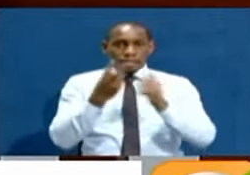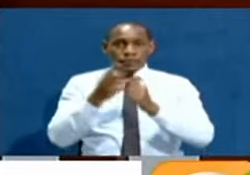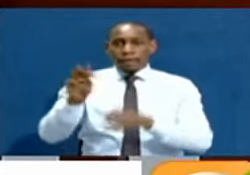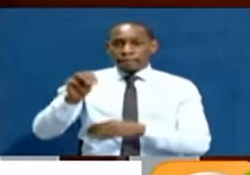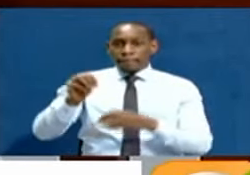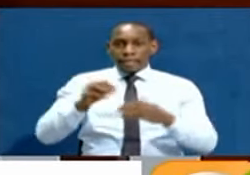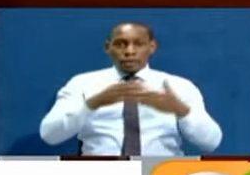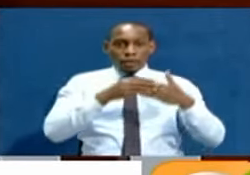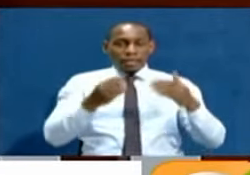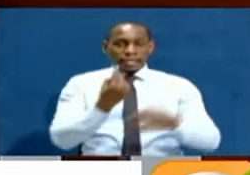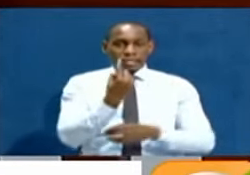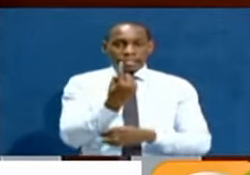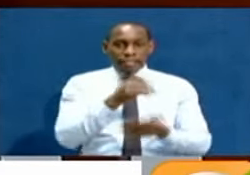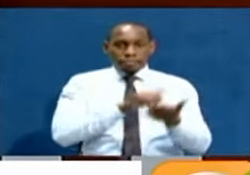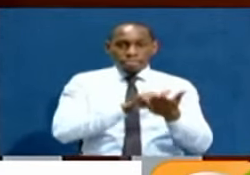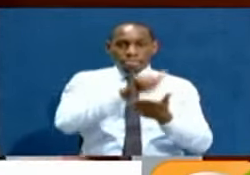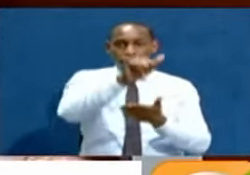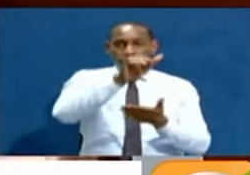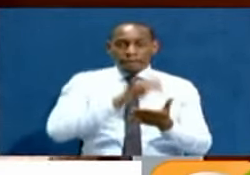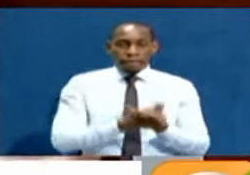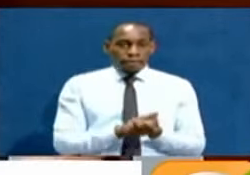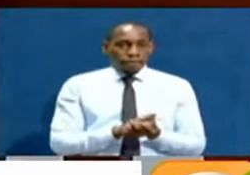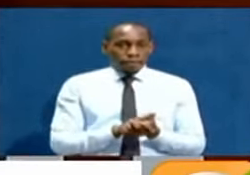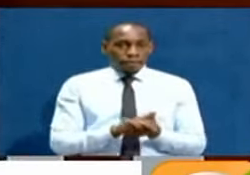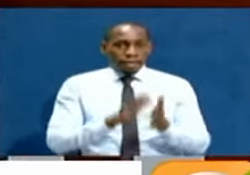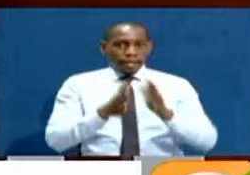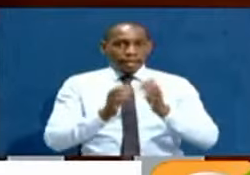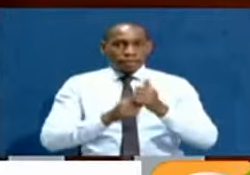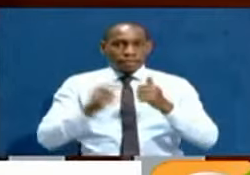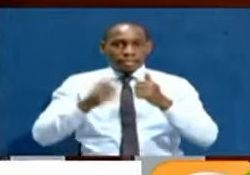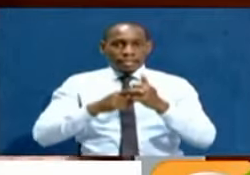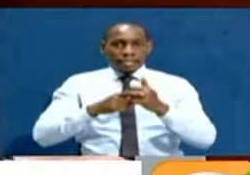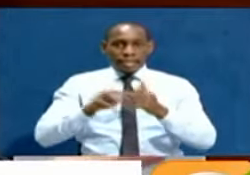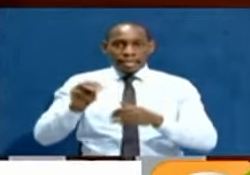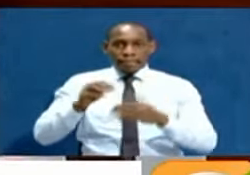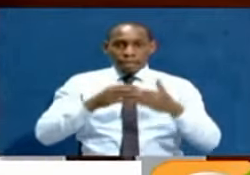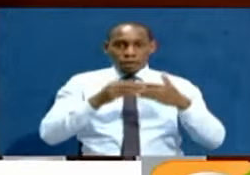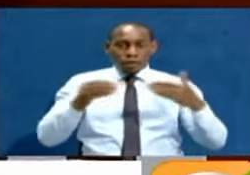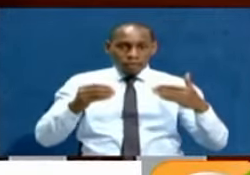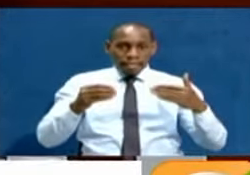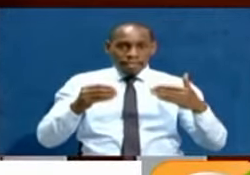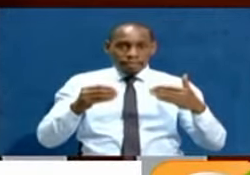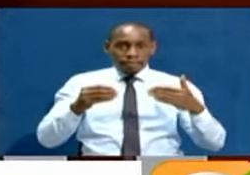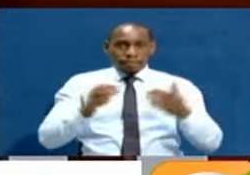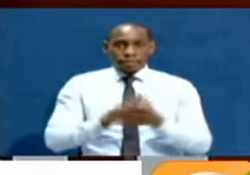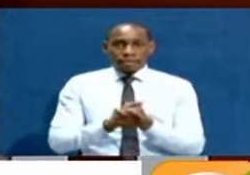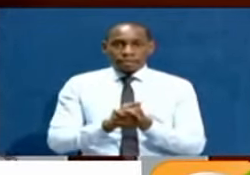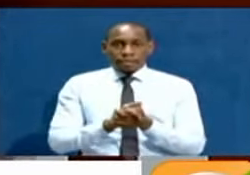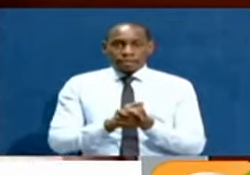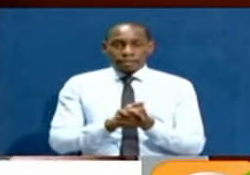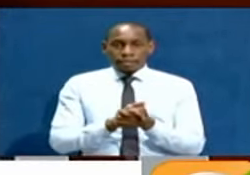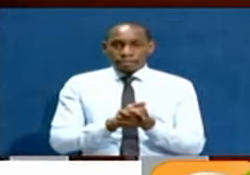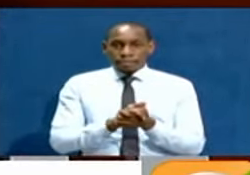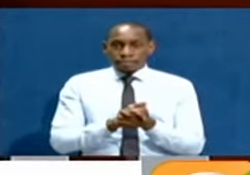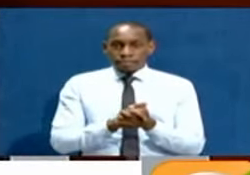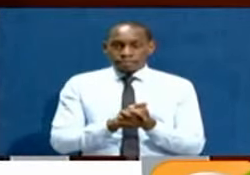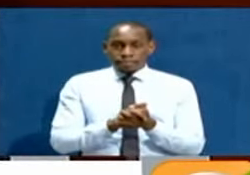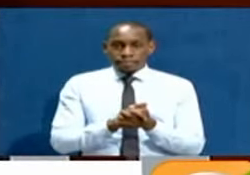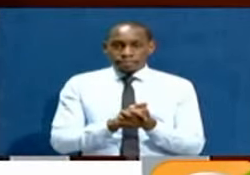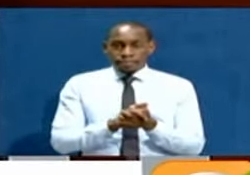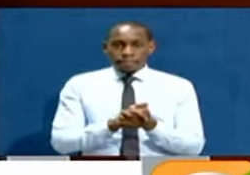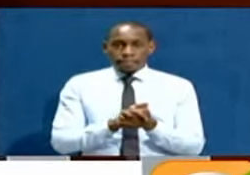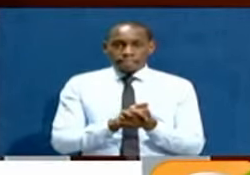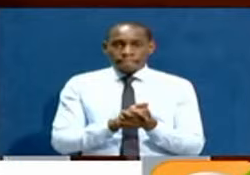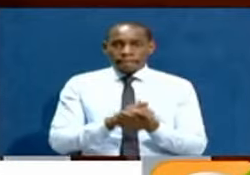$12 million per plane to about $16 million per plane. And remember, they have 600 to 800 planes in their